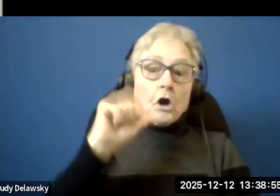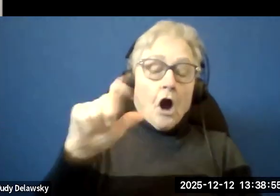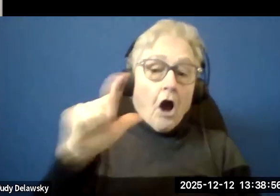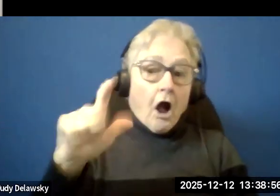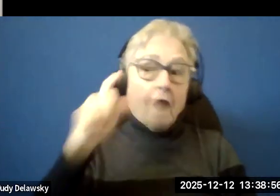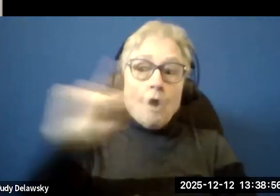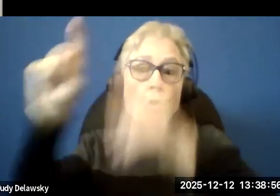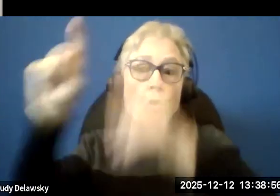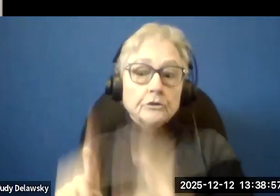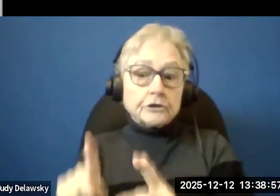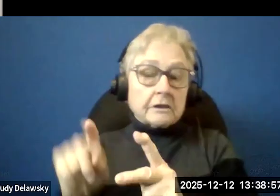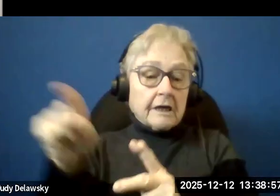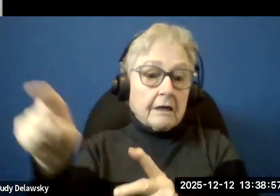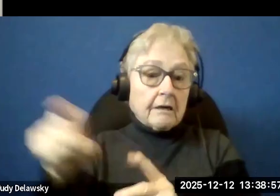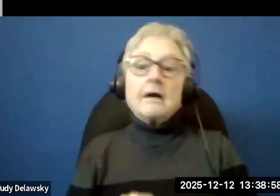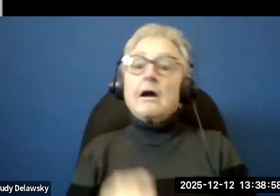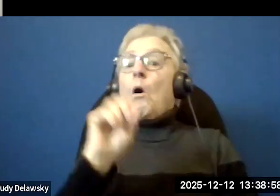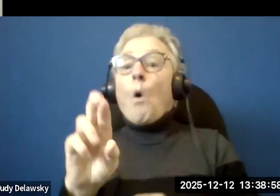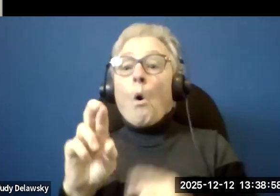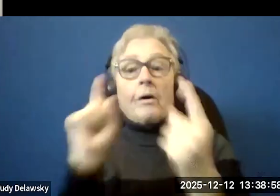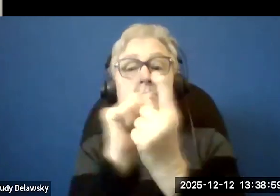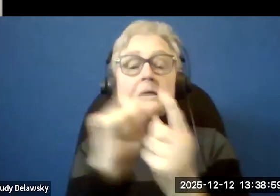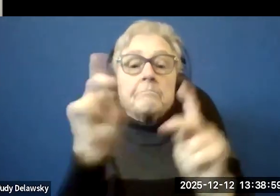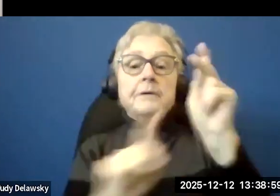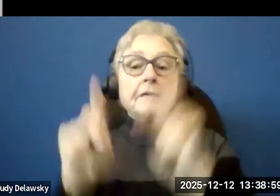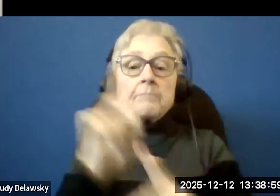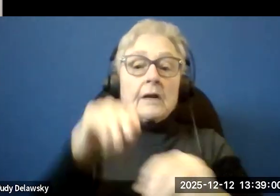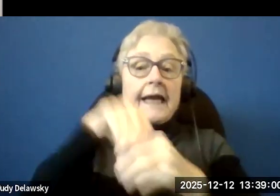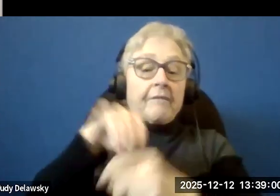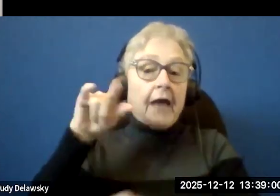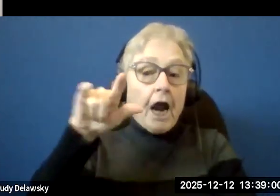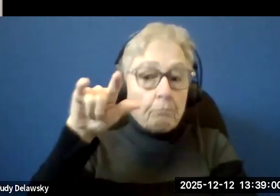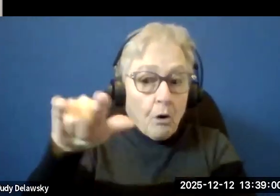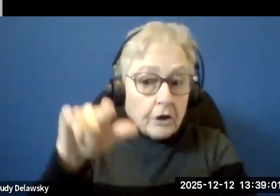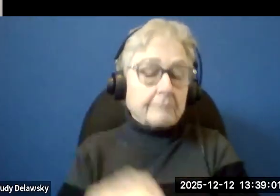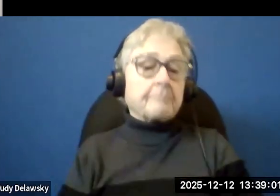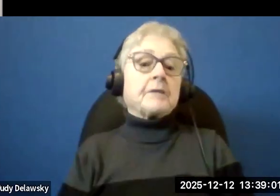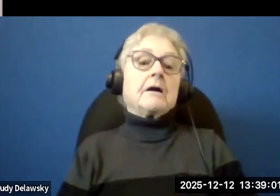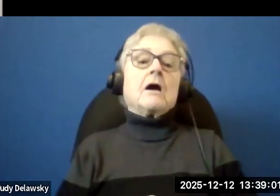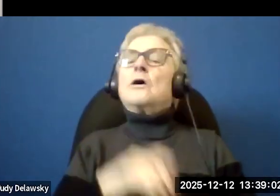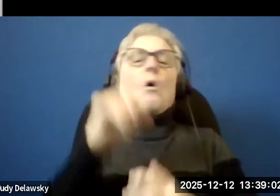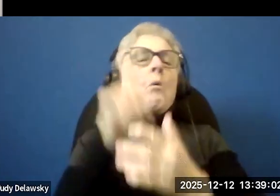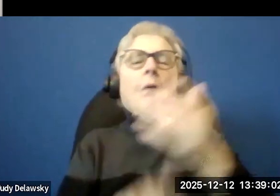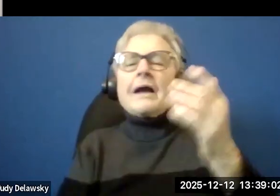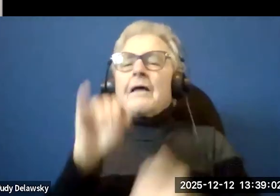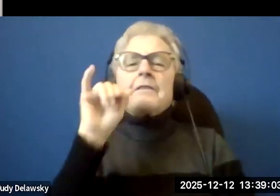or they're meeting people at the airport as well as our teams. So whatever that can look like, whatever that capacity of the organization is,